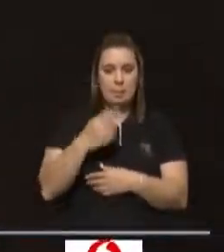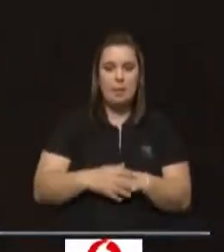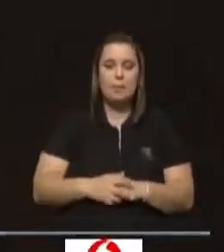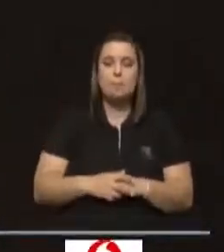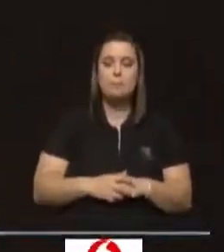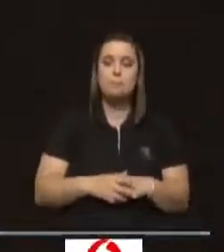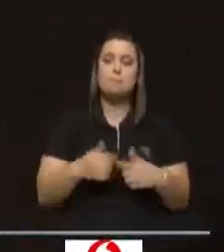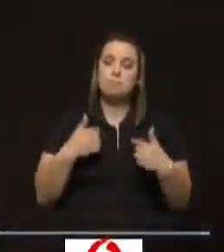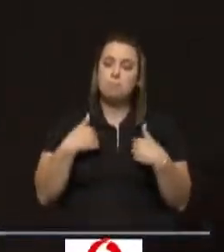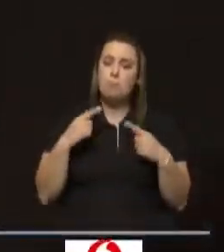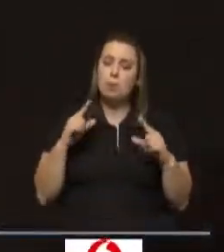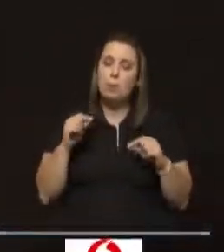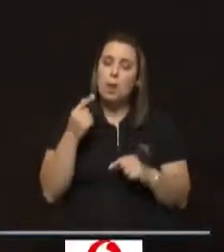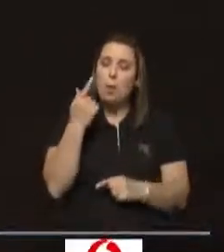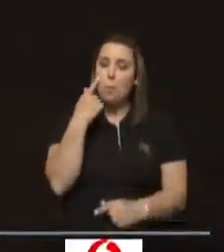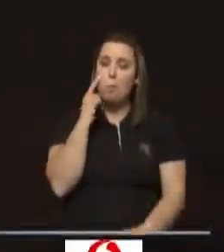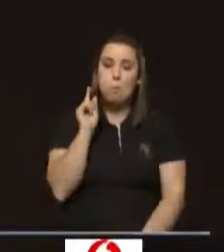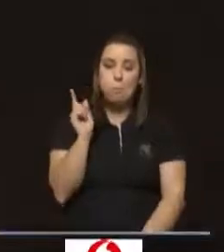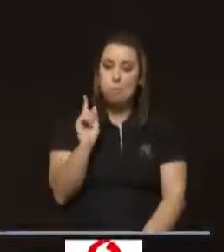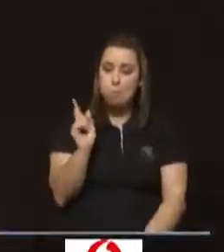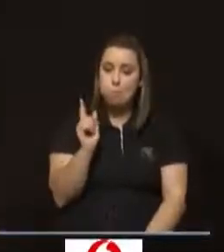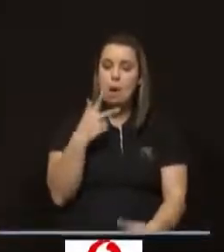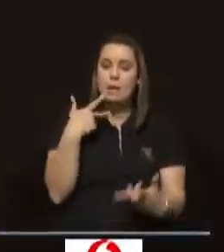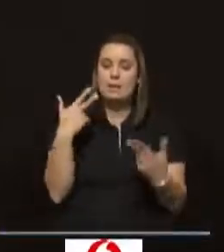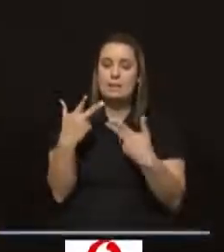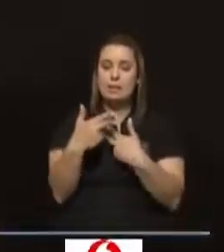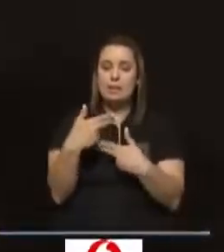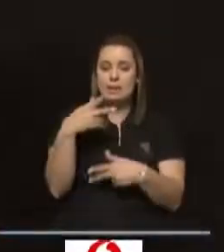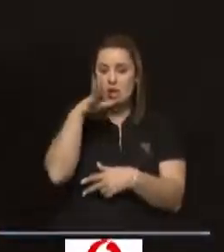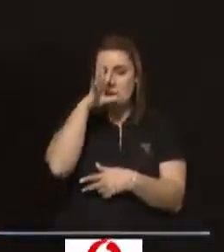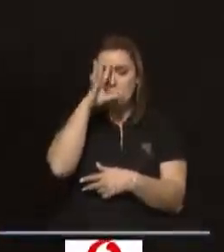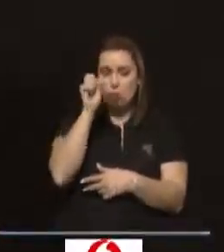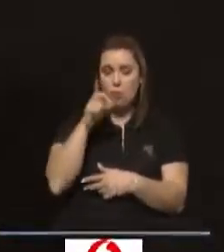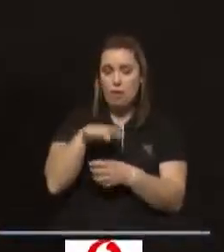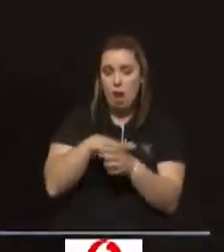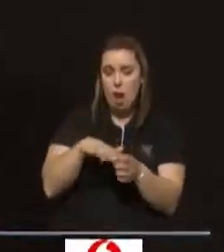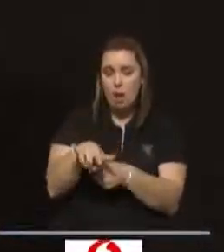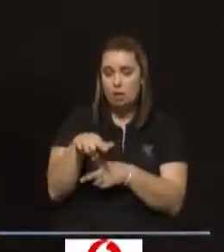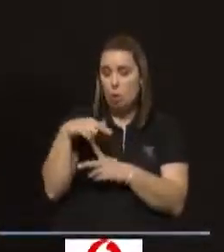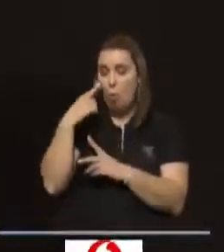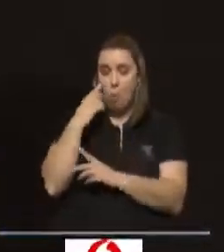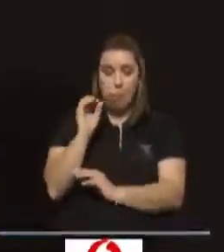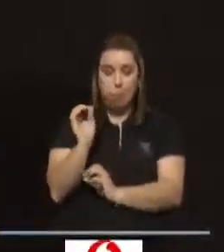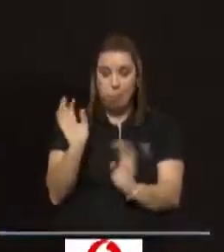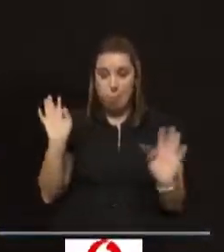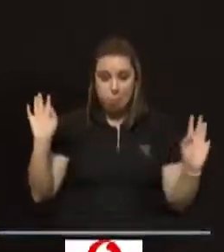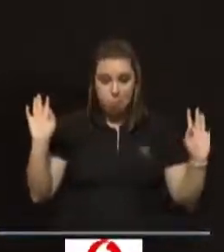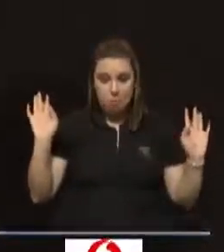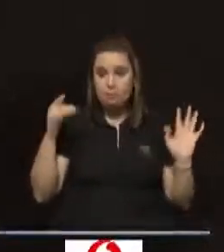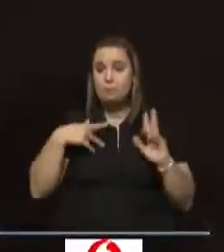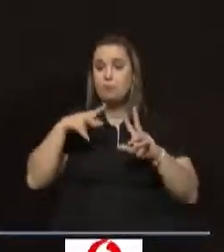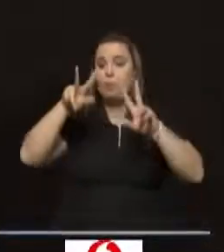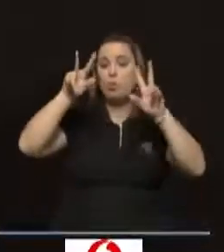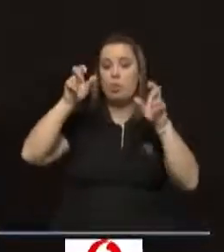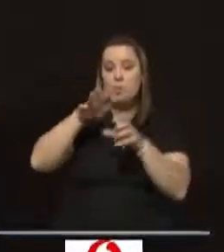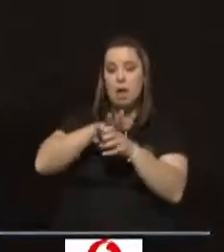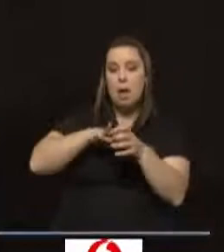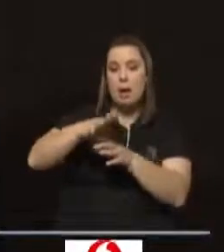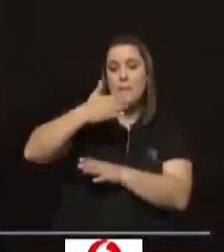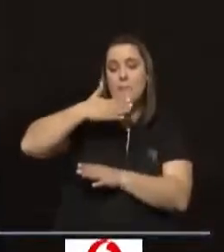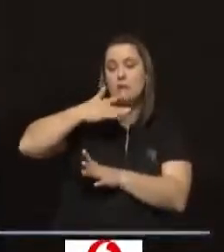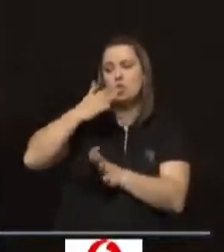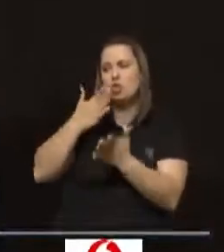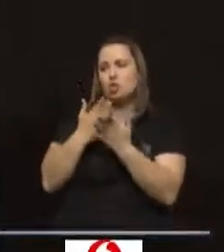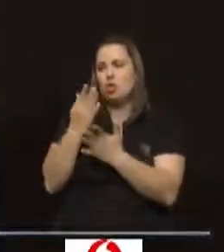invitation and some special greetings to Anna, who's here for the first time. I didn't say any criticism by the minister of